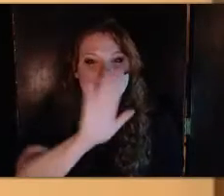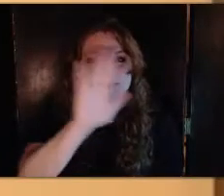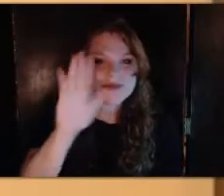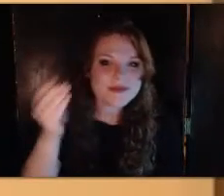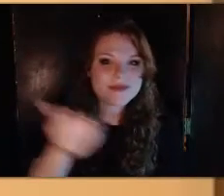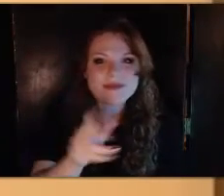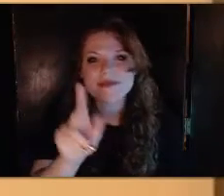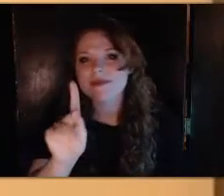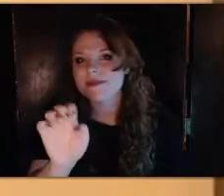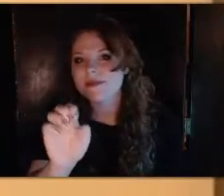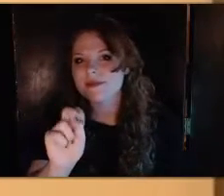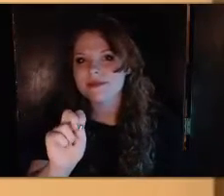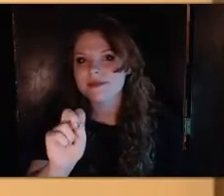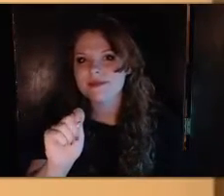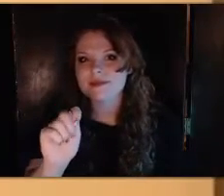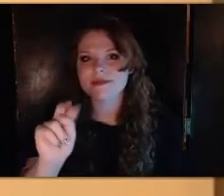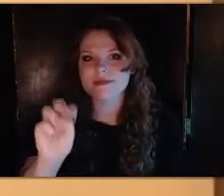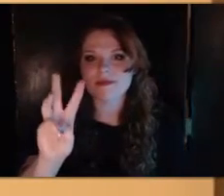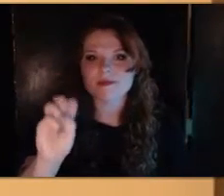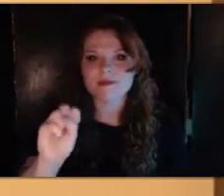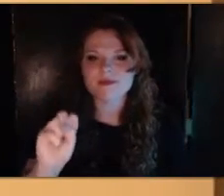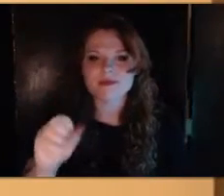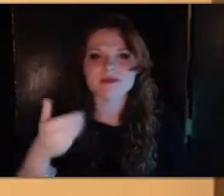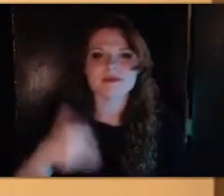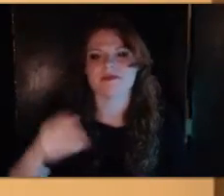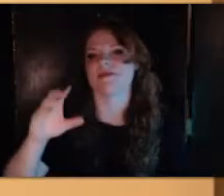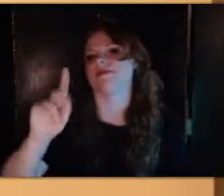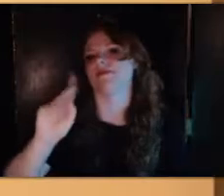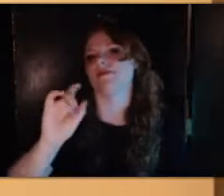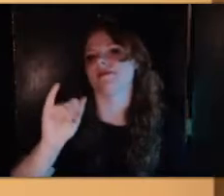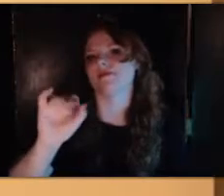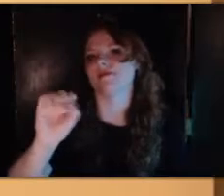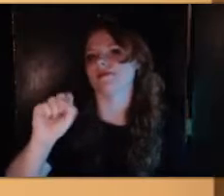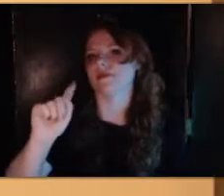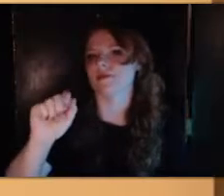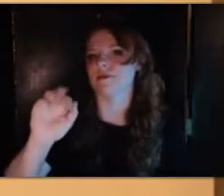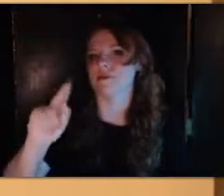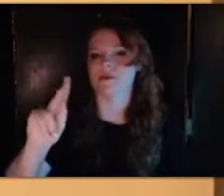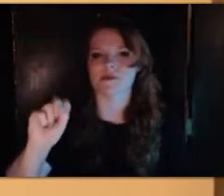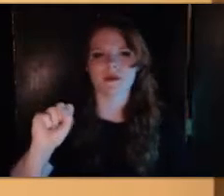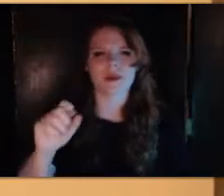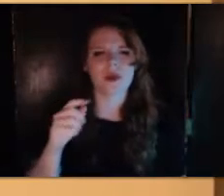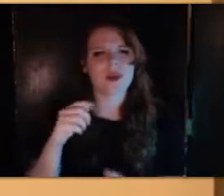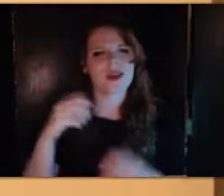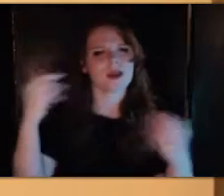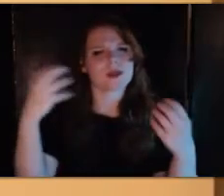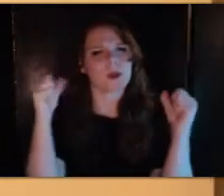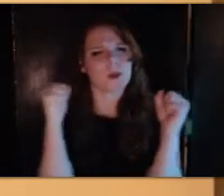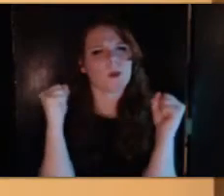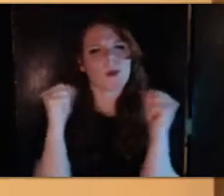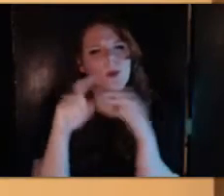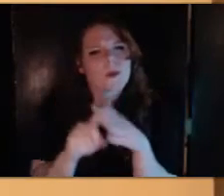Hi, and welcome to KET's News Quiz. I'm your host, Kelsey Starks. There's a chill in the air, and the leaves are changing colors. We hope